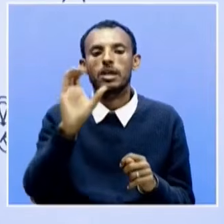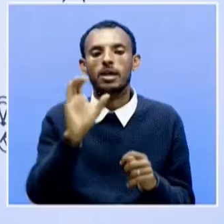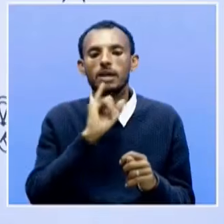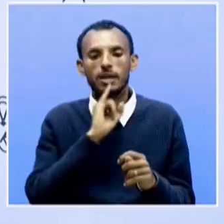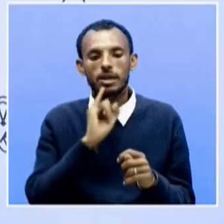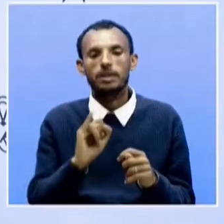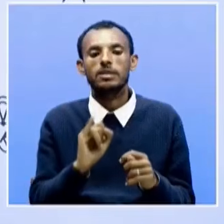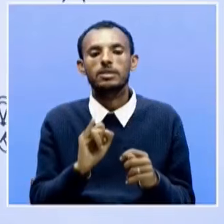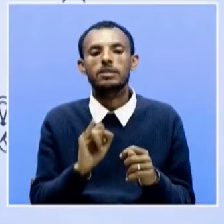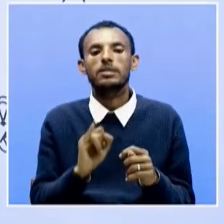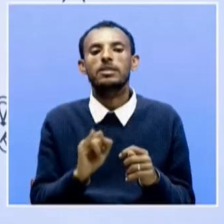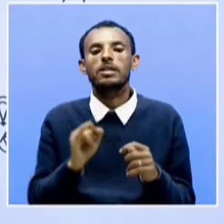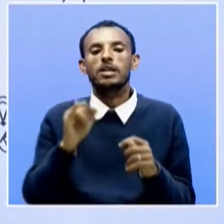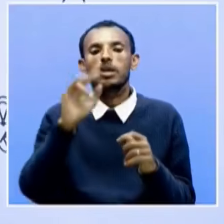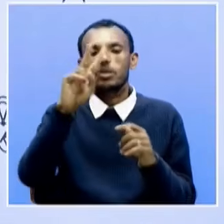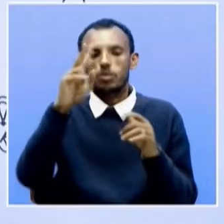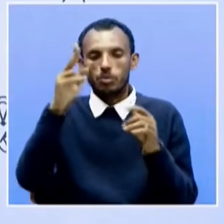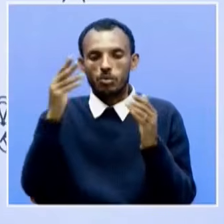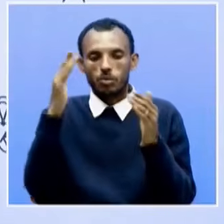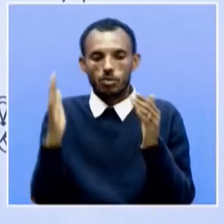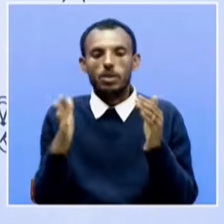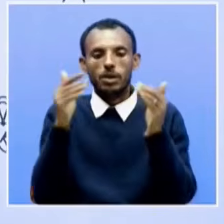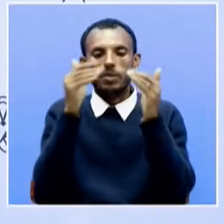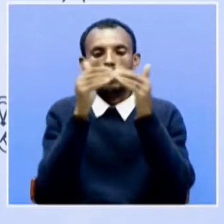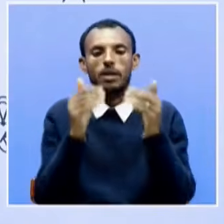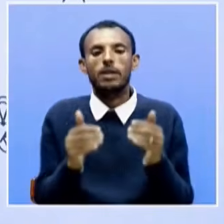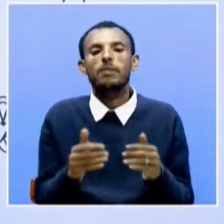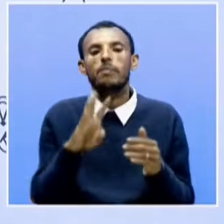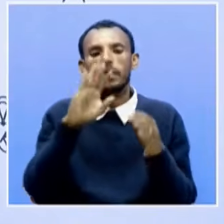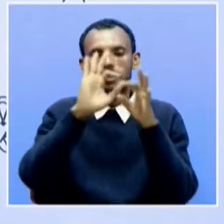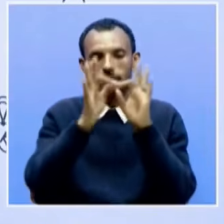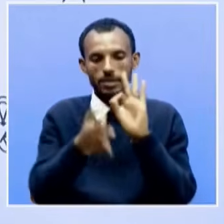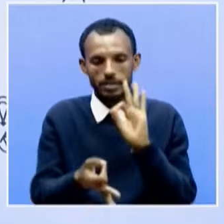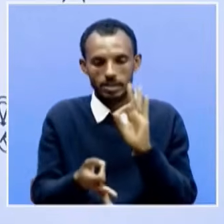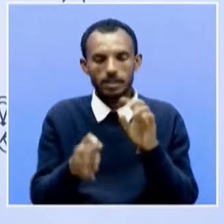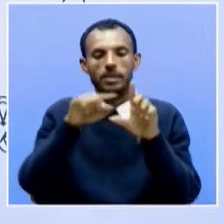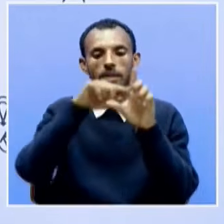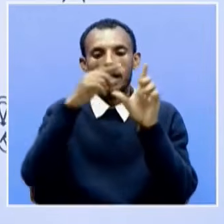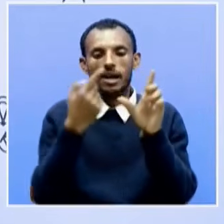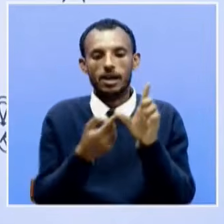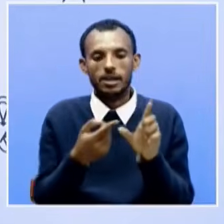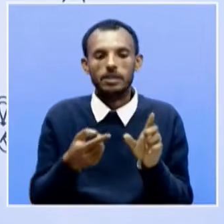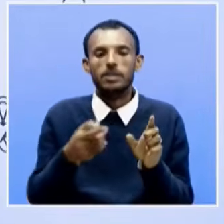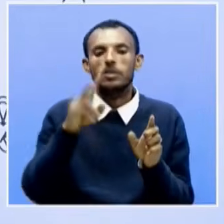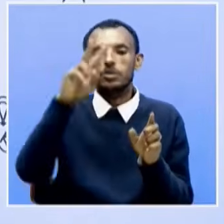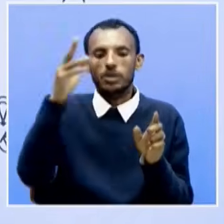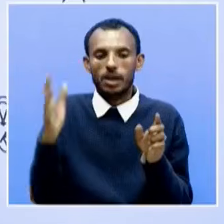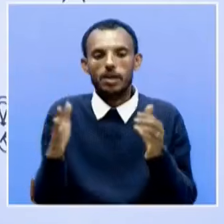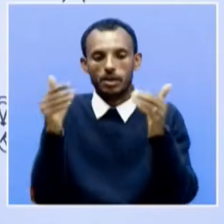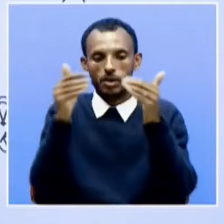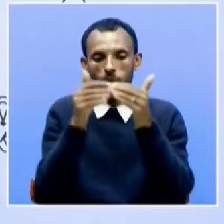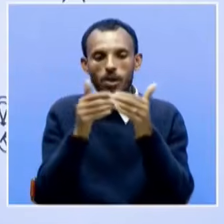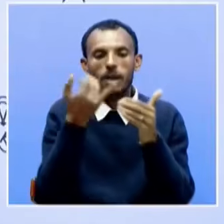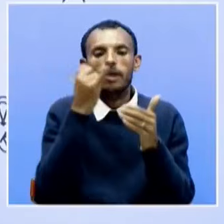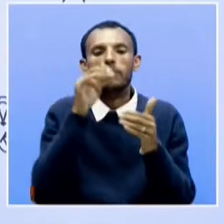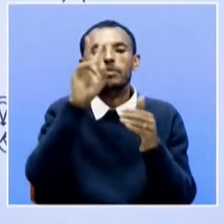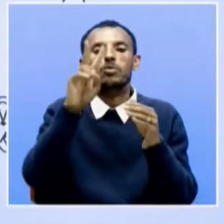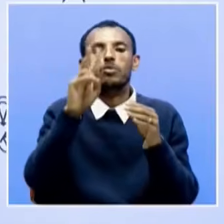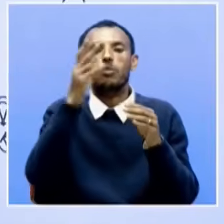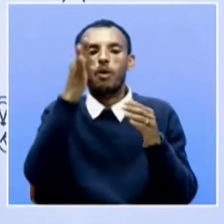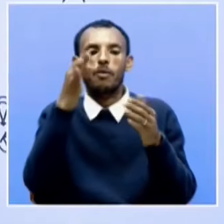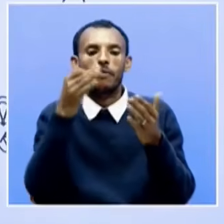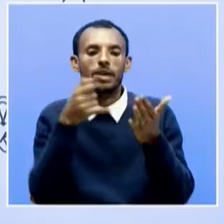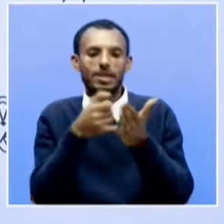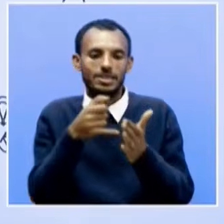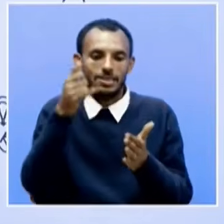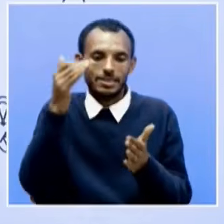is an isosceles triangle. By definition, a triangle is said to be isosceles if two of its sides are the